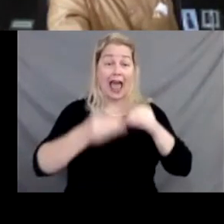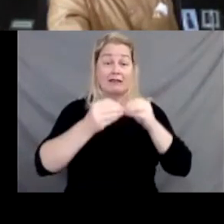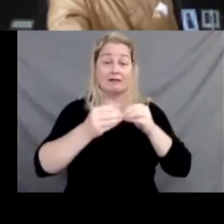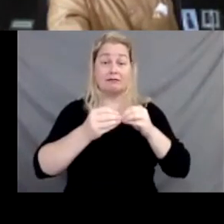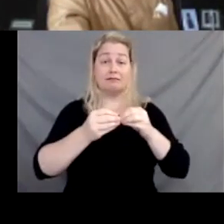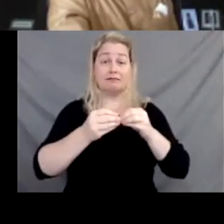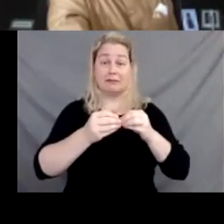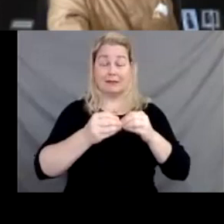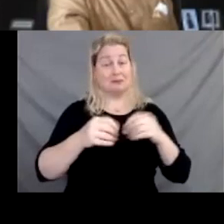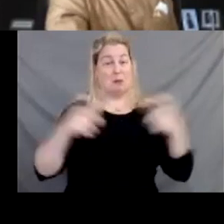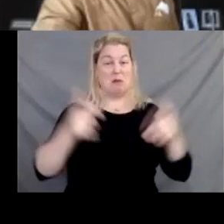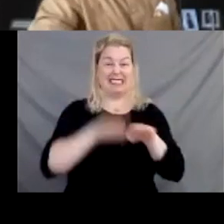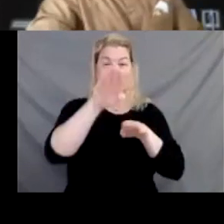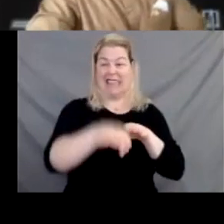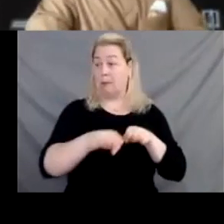step?